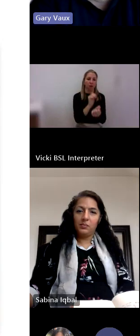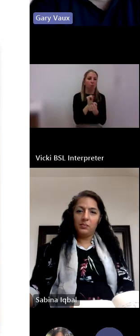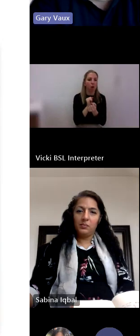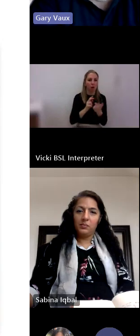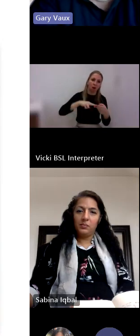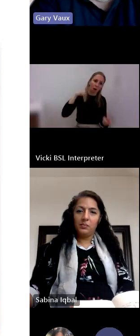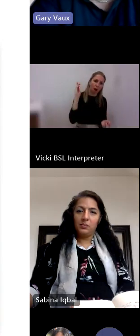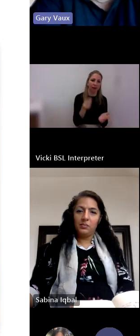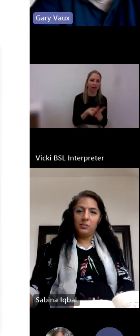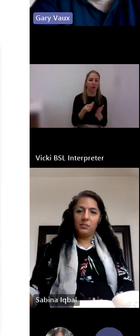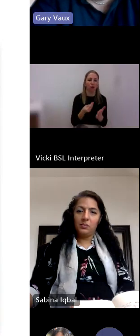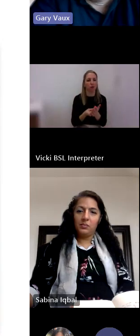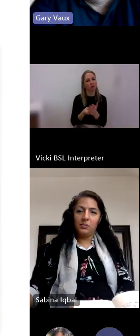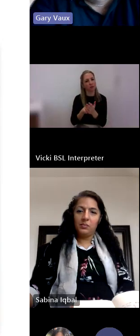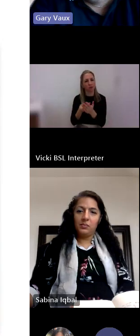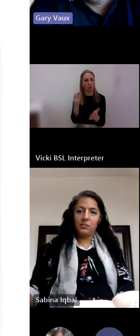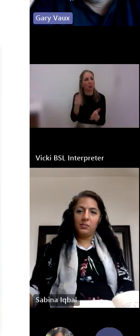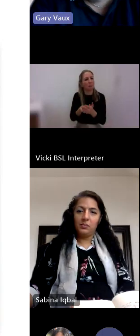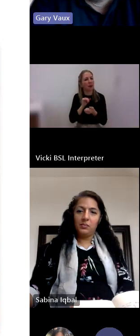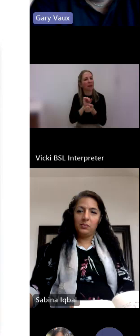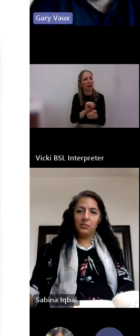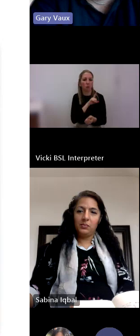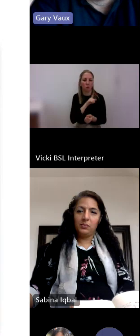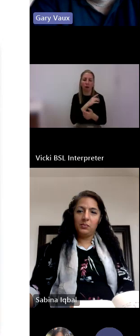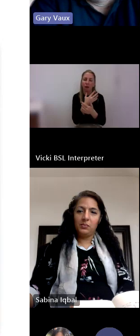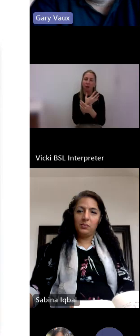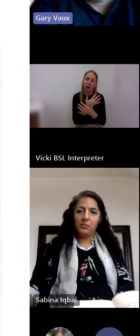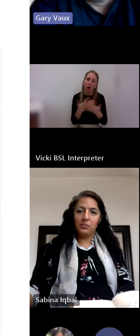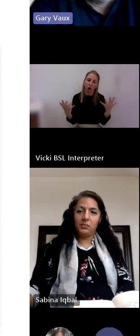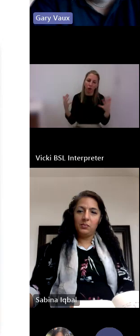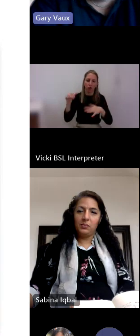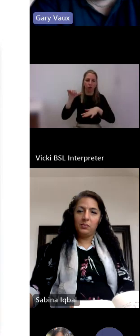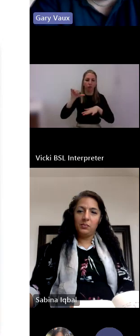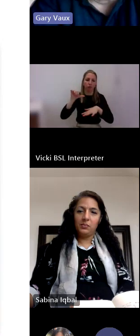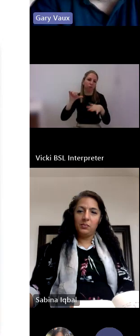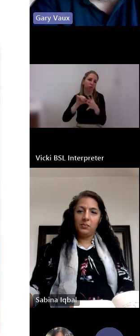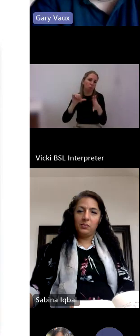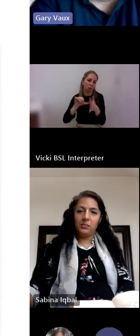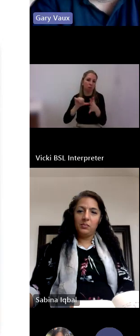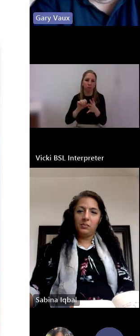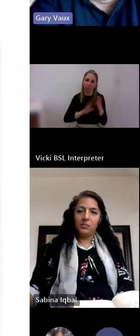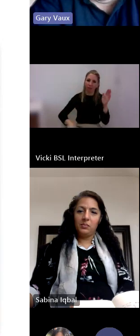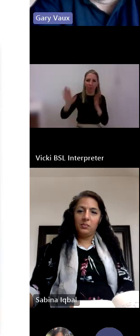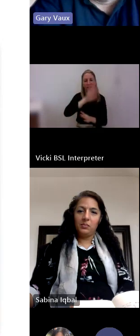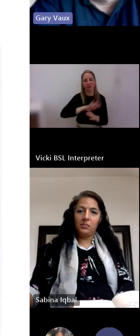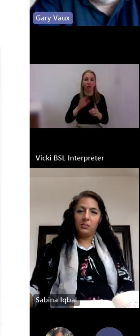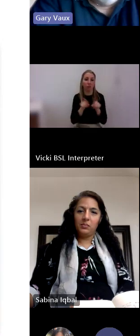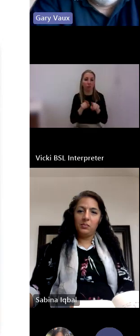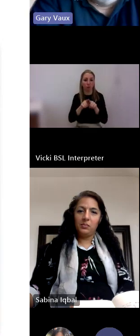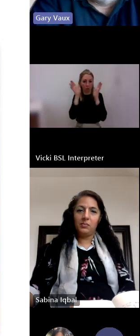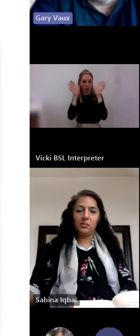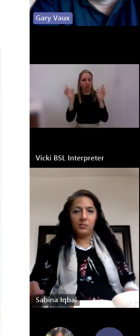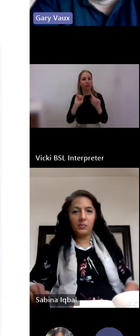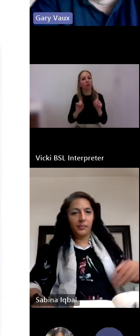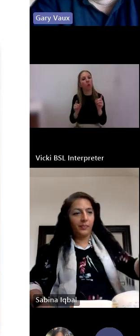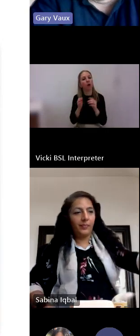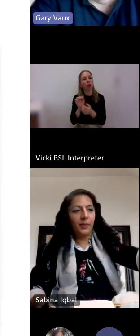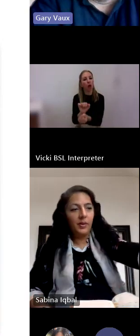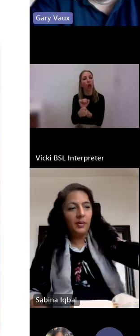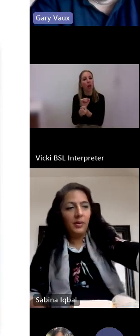else, because we do have an issue with loan sharks nationally and in Hertfordshire. There's also extra money being put